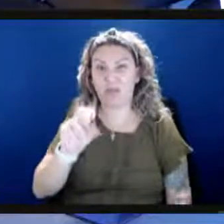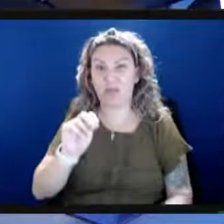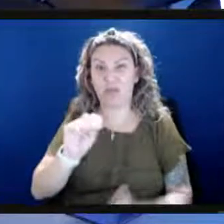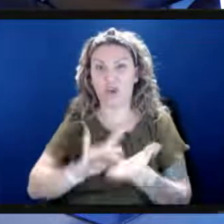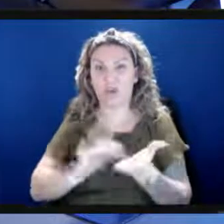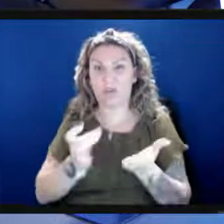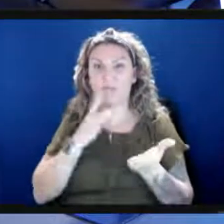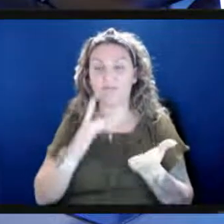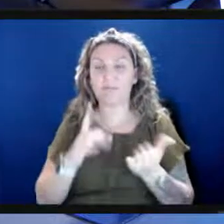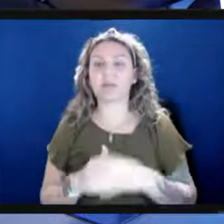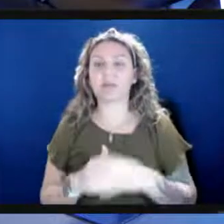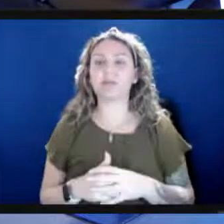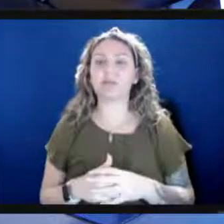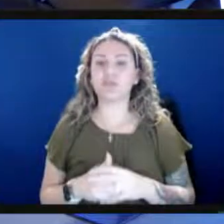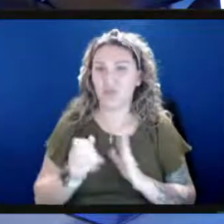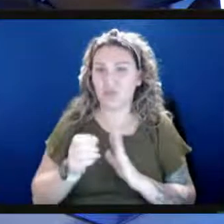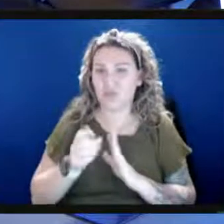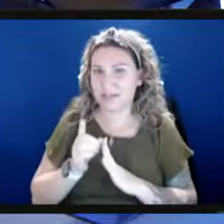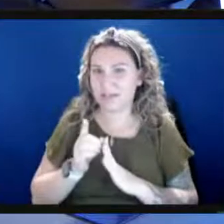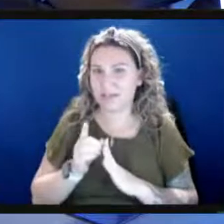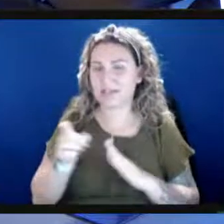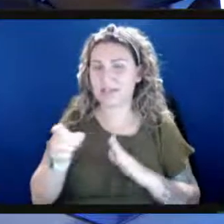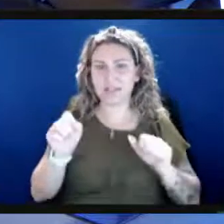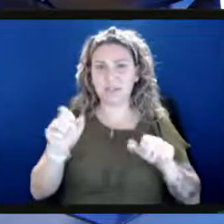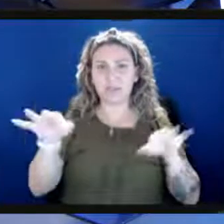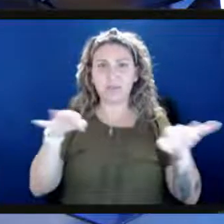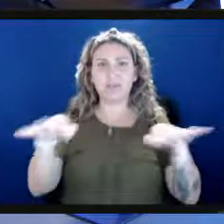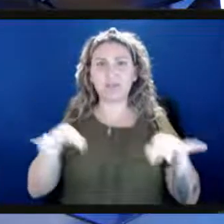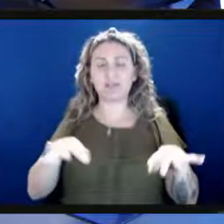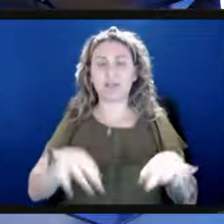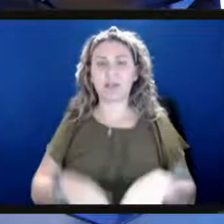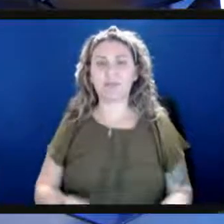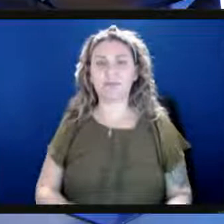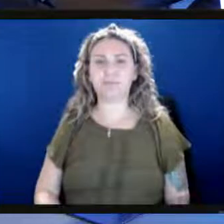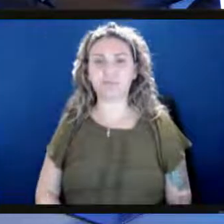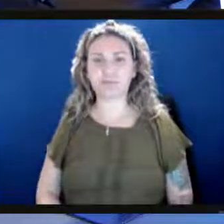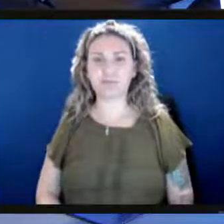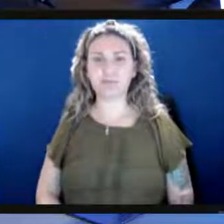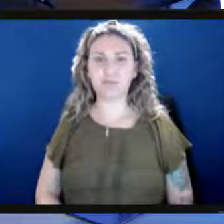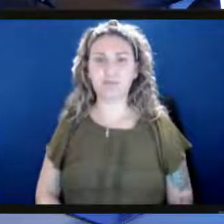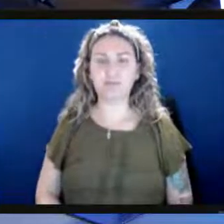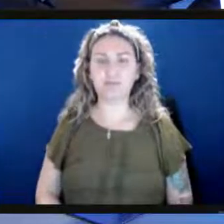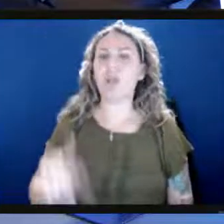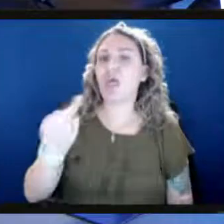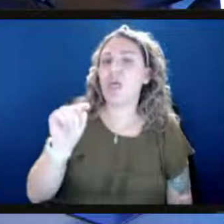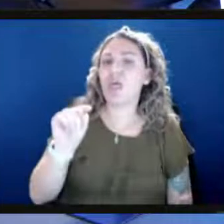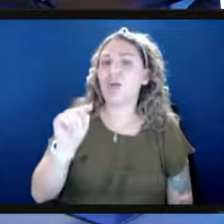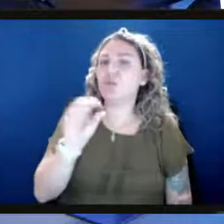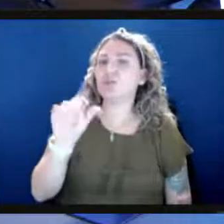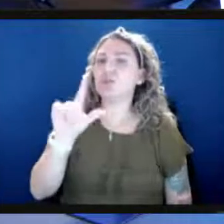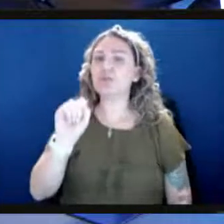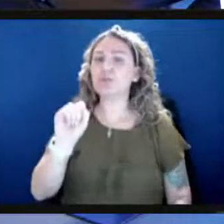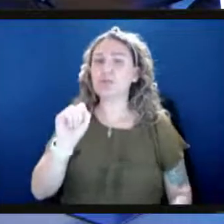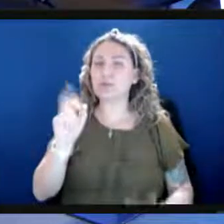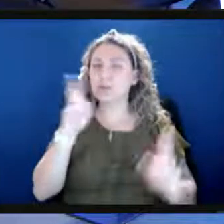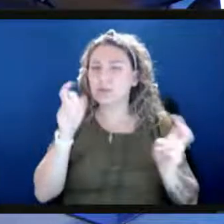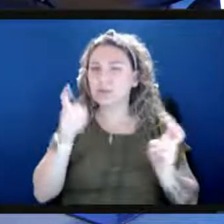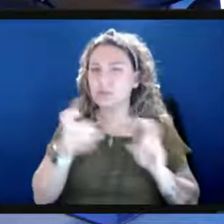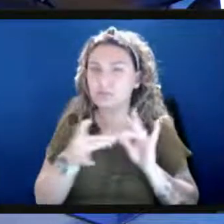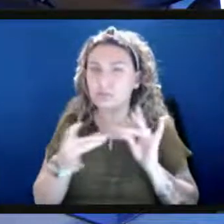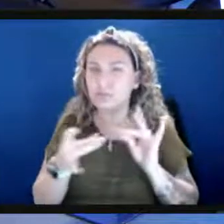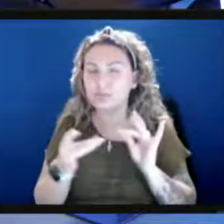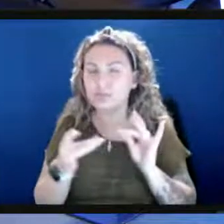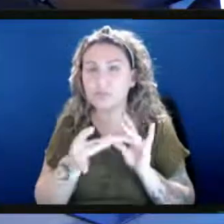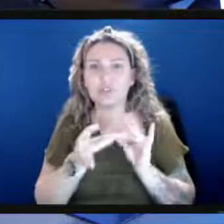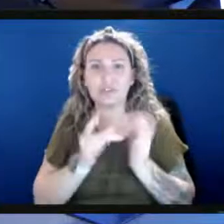I want just for a second for you to explain these tools in the toolbox that you're talking about. You're mentioning these drugs that you have